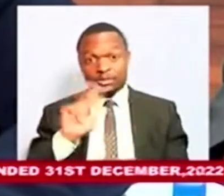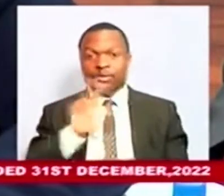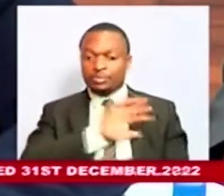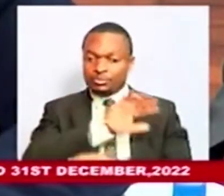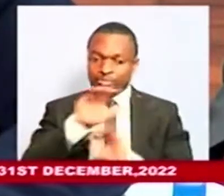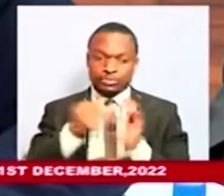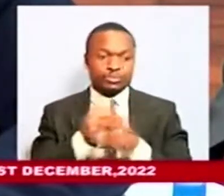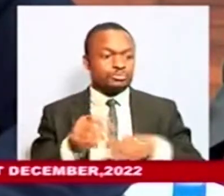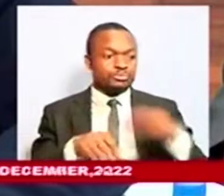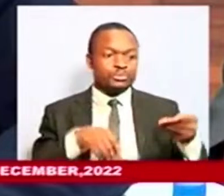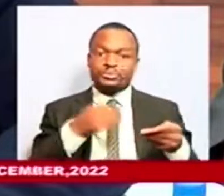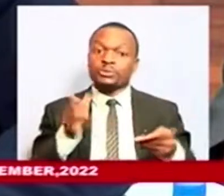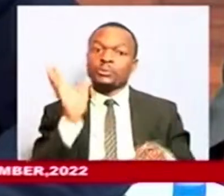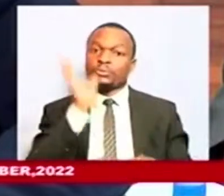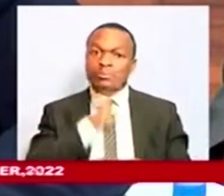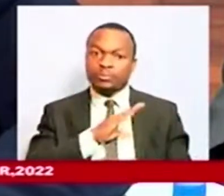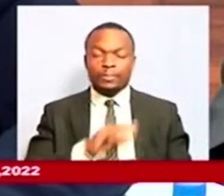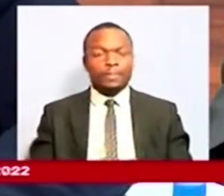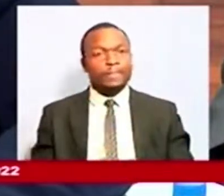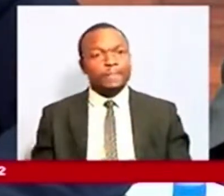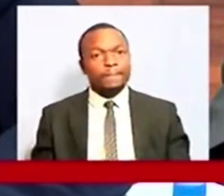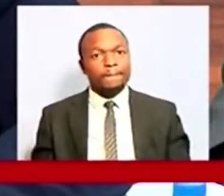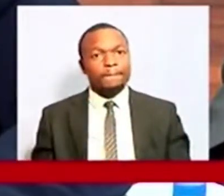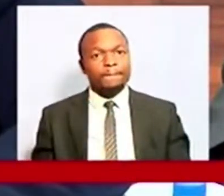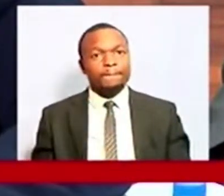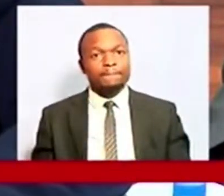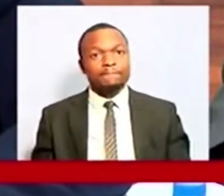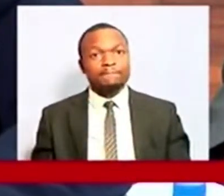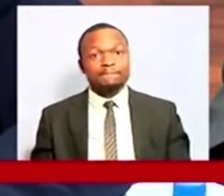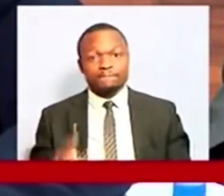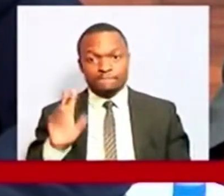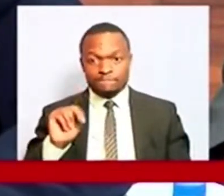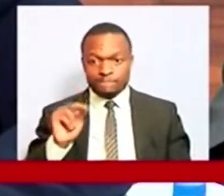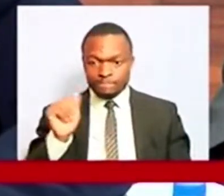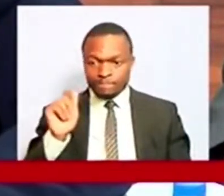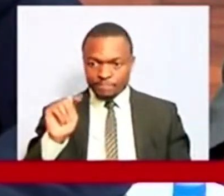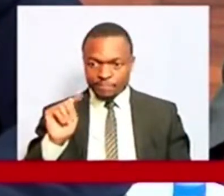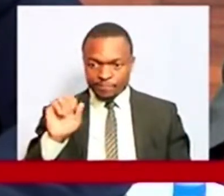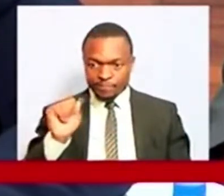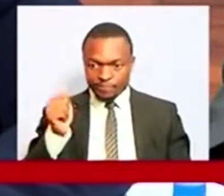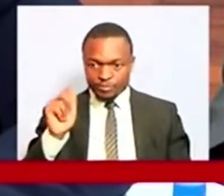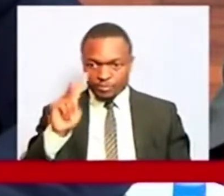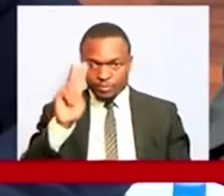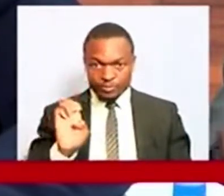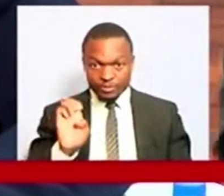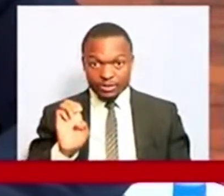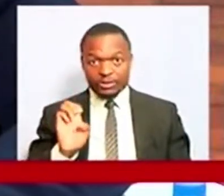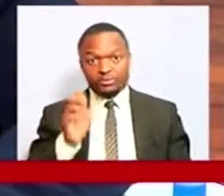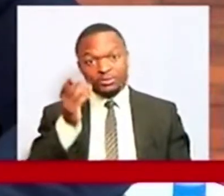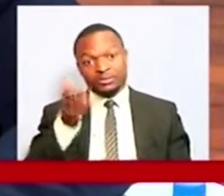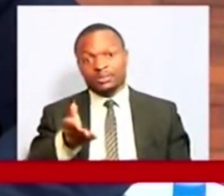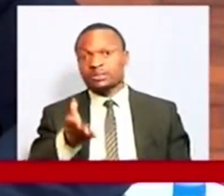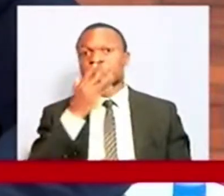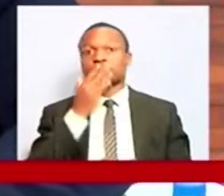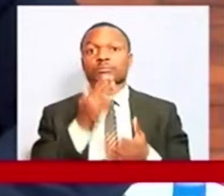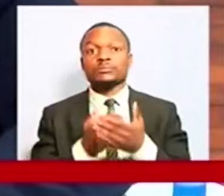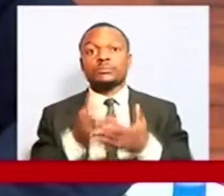gone because NatSafe for us is so efficient there. Atlas Mara, we just